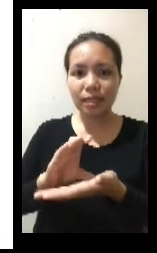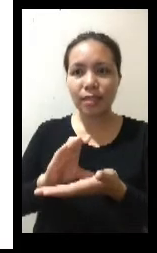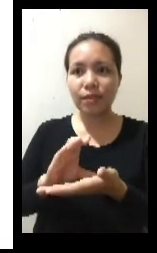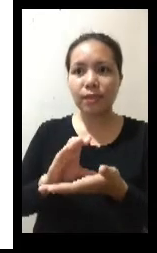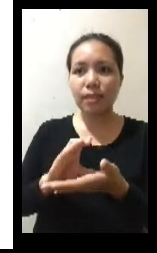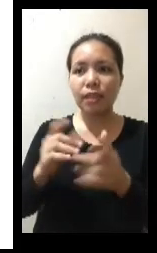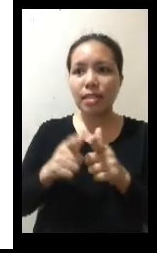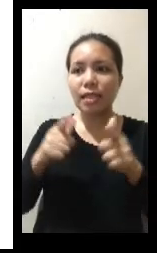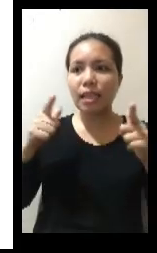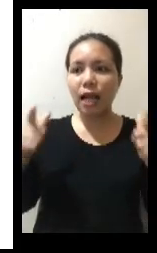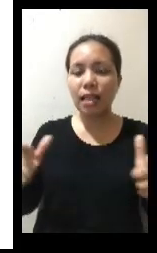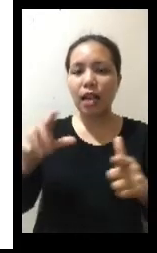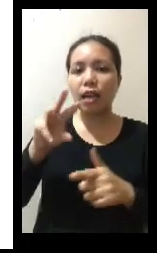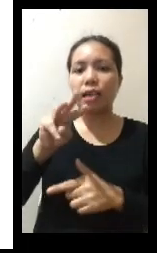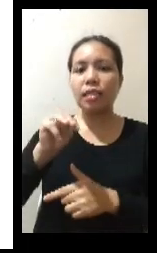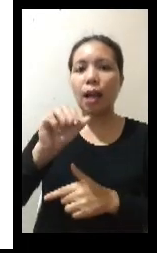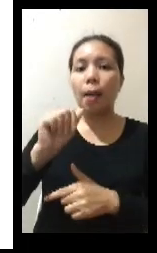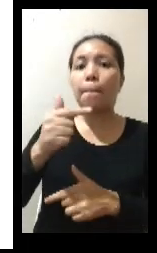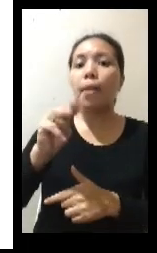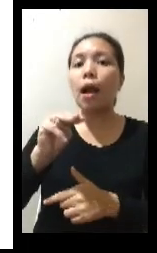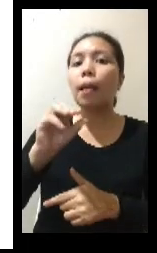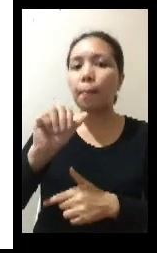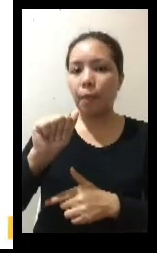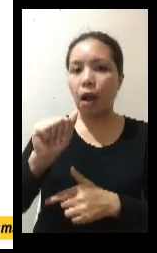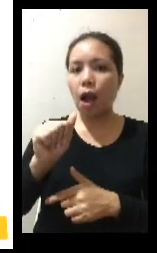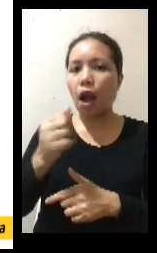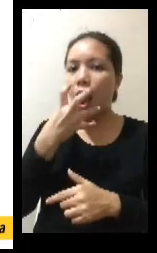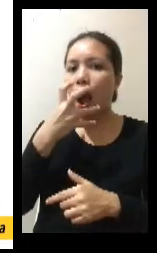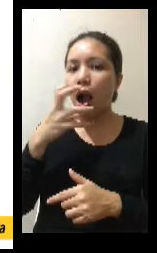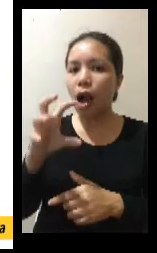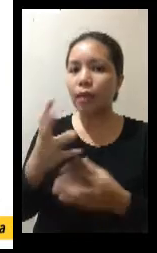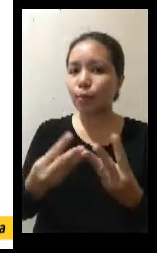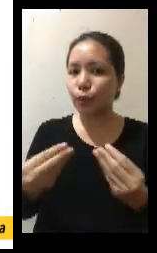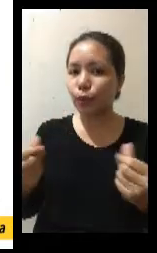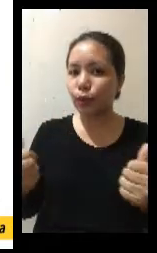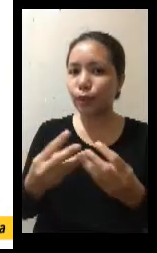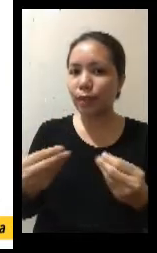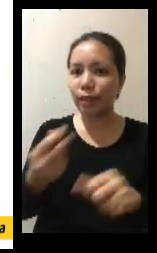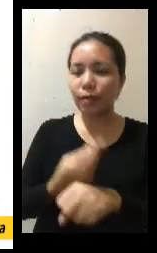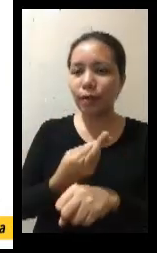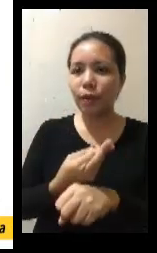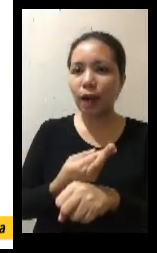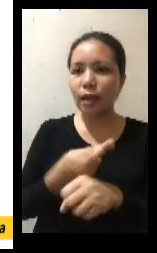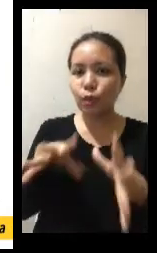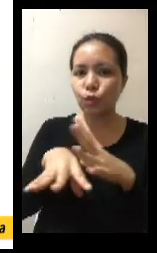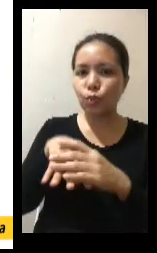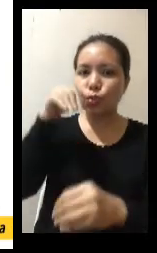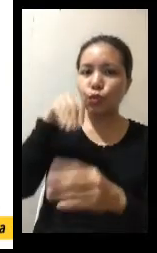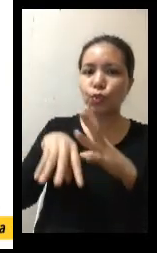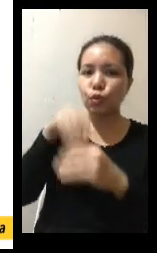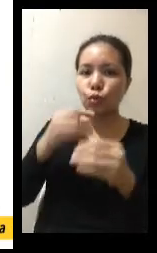this. Beneath the surface of the Earth is a large pool of hot molten rock or magma called the magma